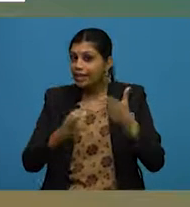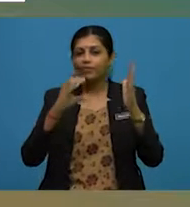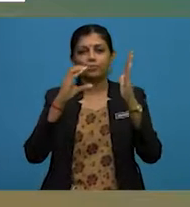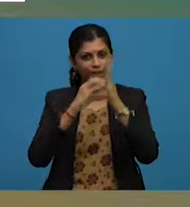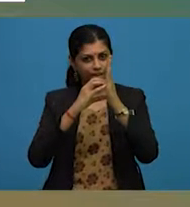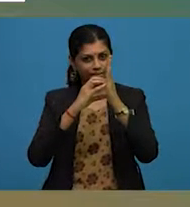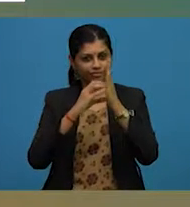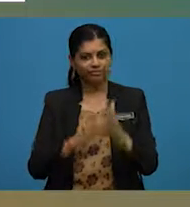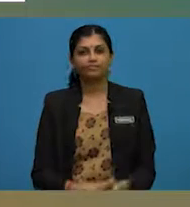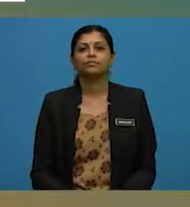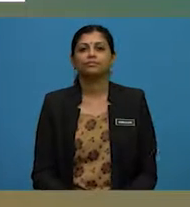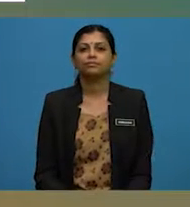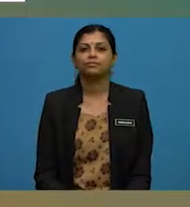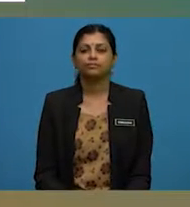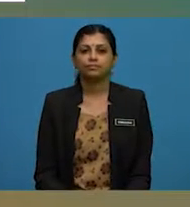paragraph.